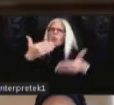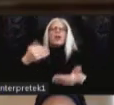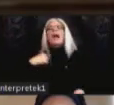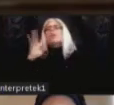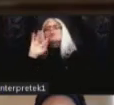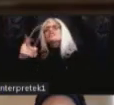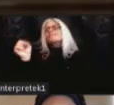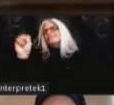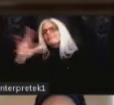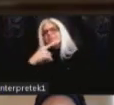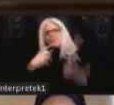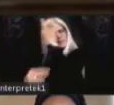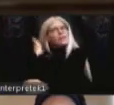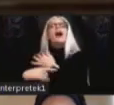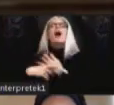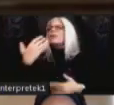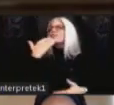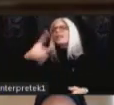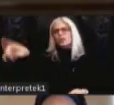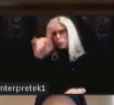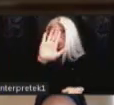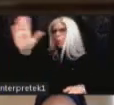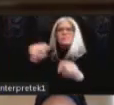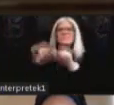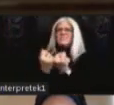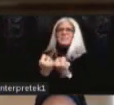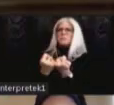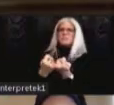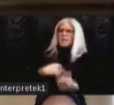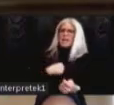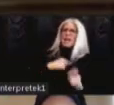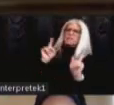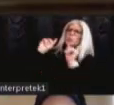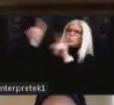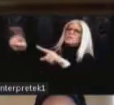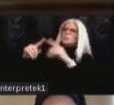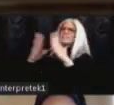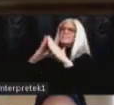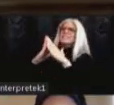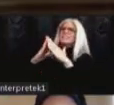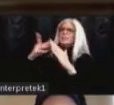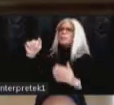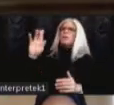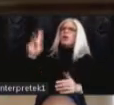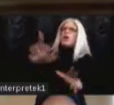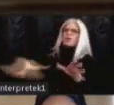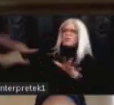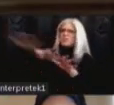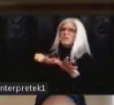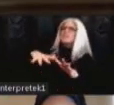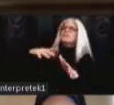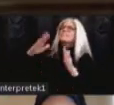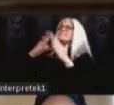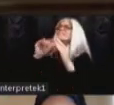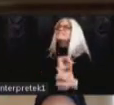her and really your whole team. I went and the city Parks and Rec folks took me around to all the city centers and where there's